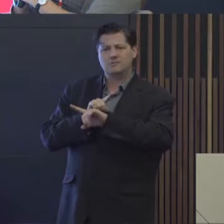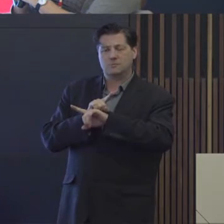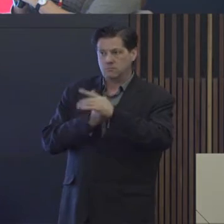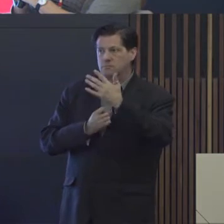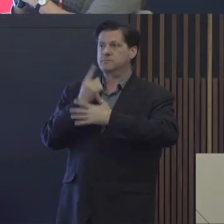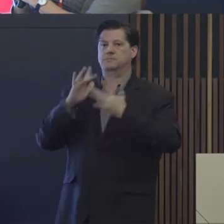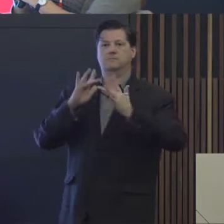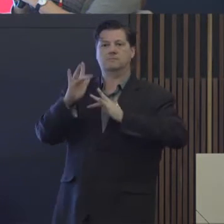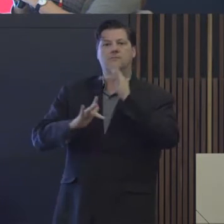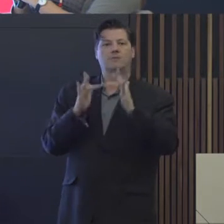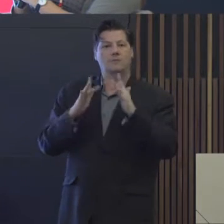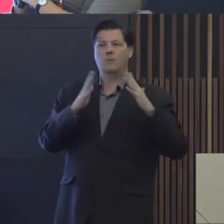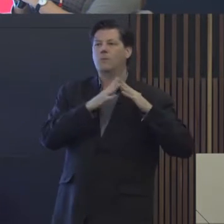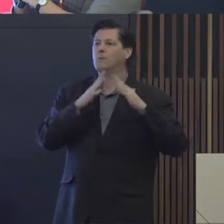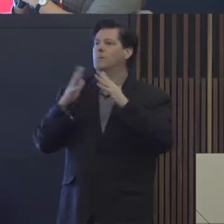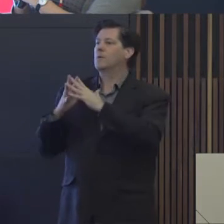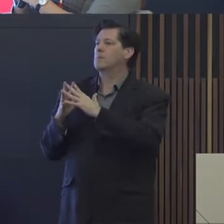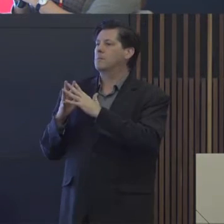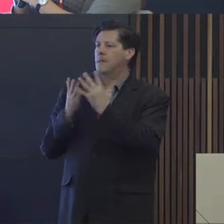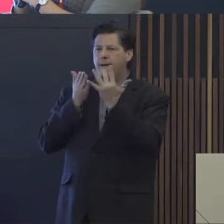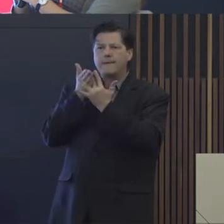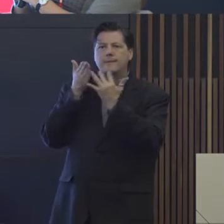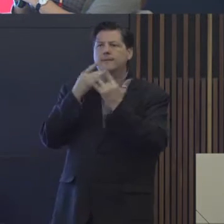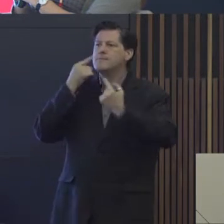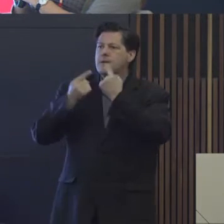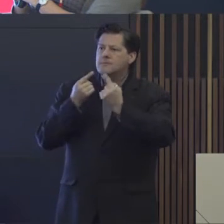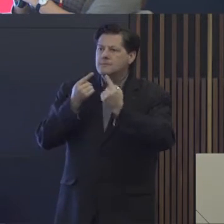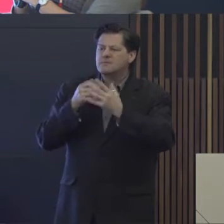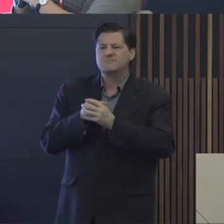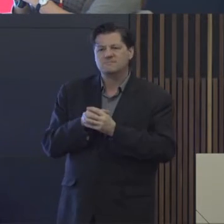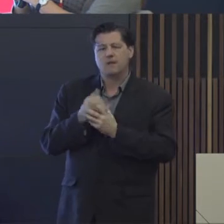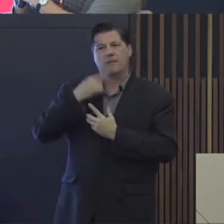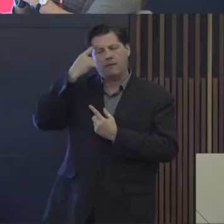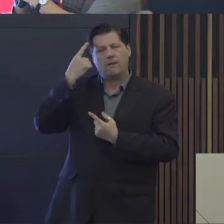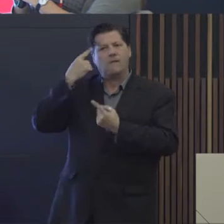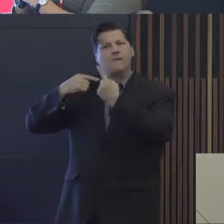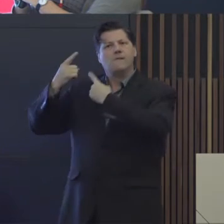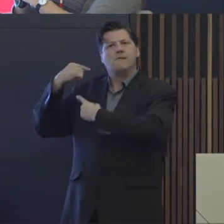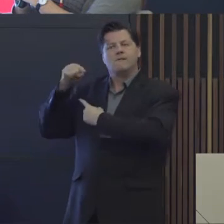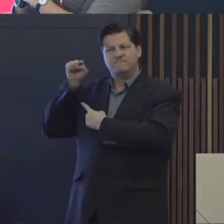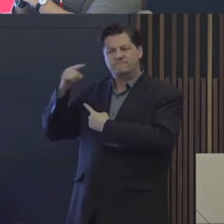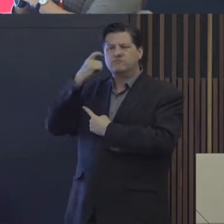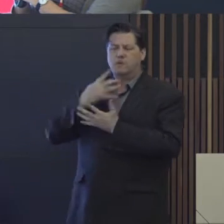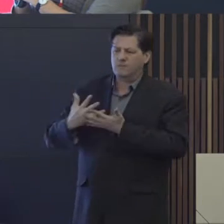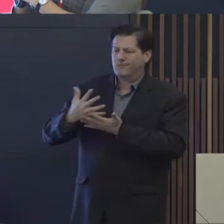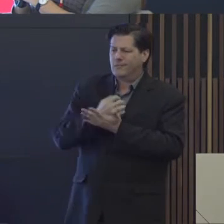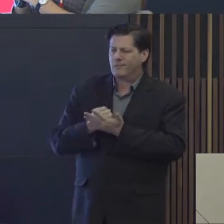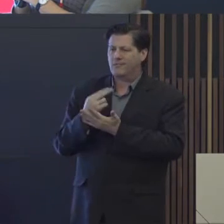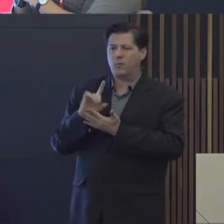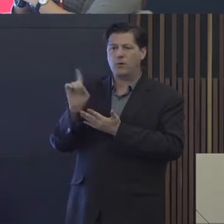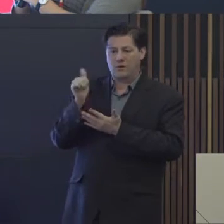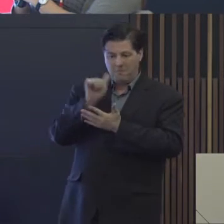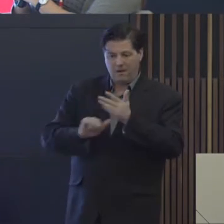and the access to information. And when you think about the Action Group back then, they were trying to fundraise for a typewriter